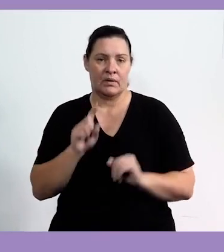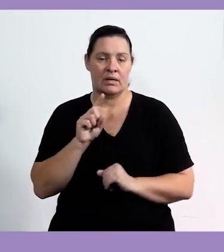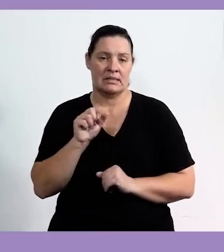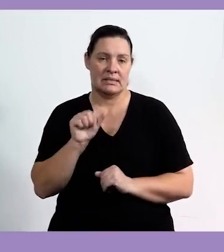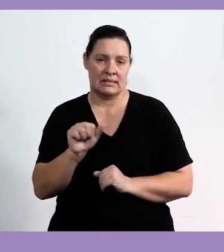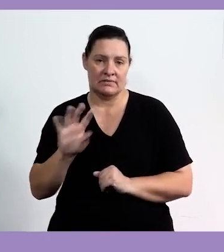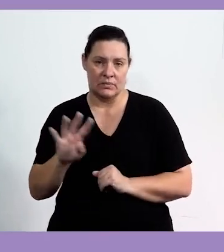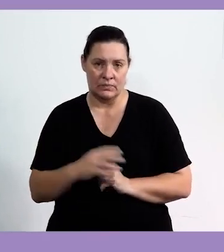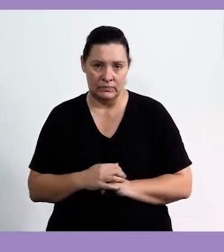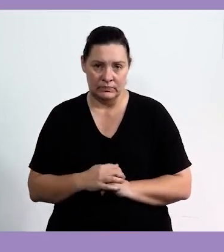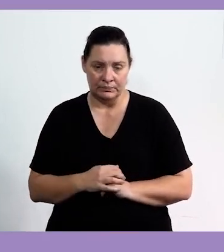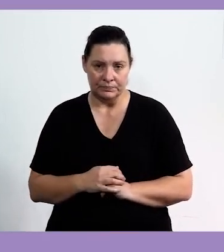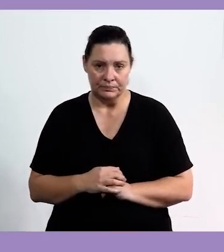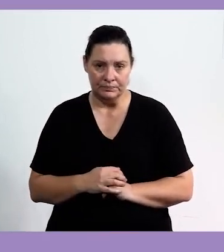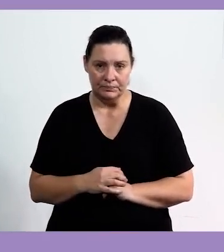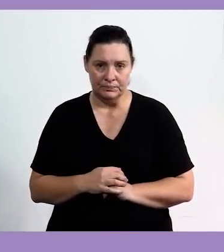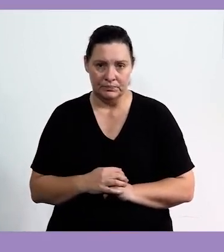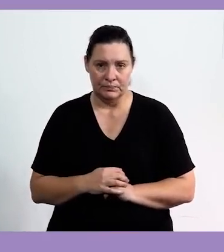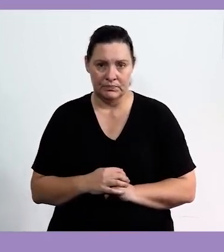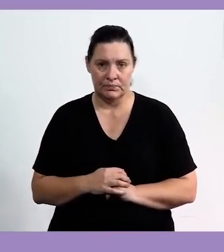by 64.